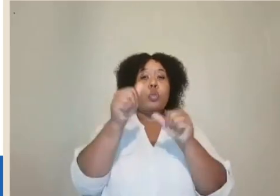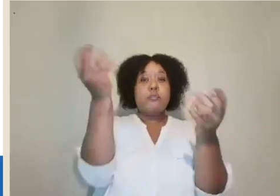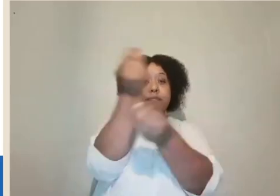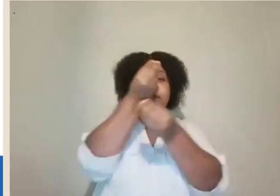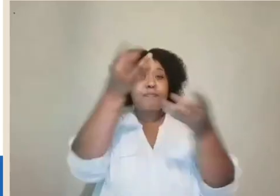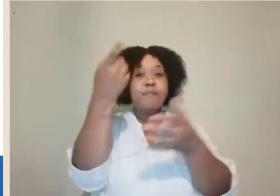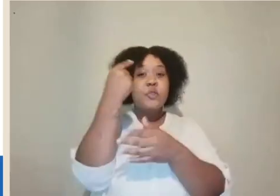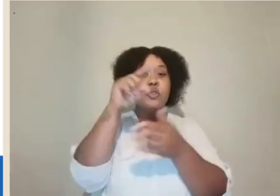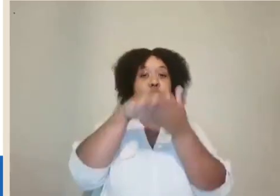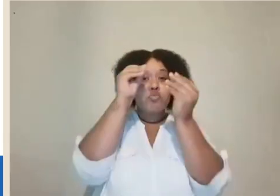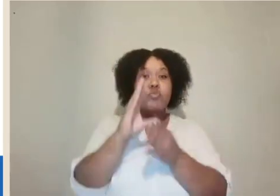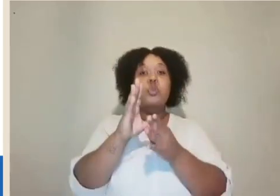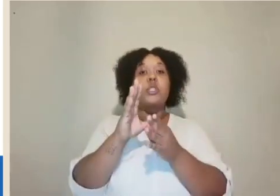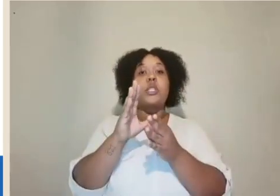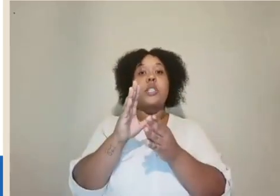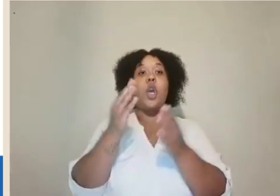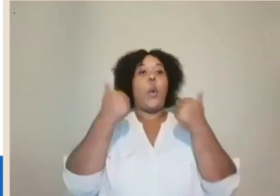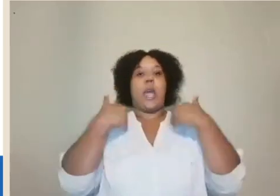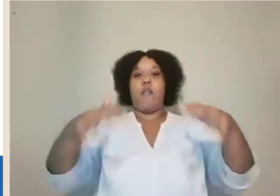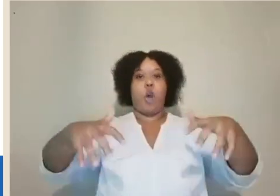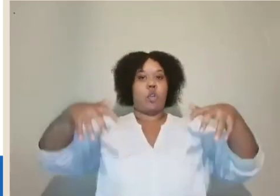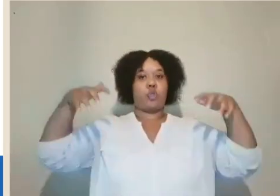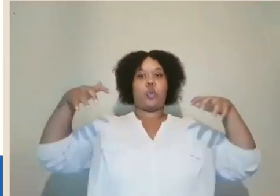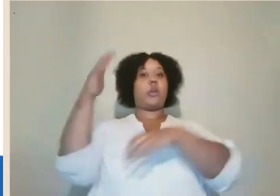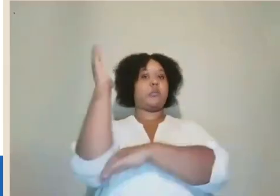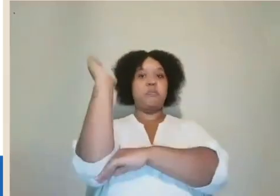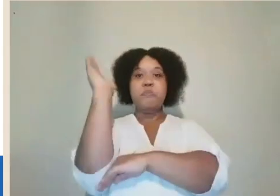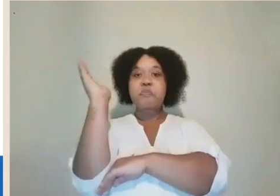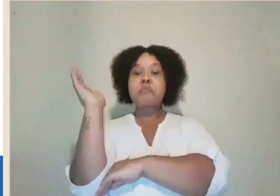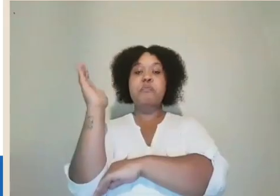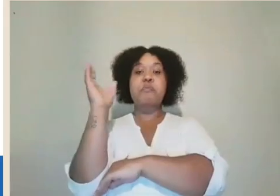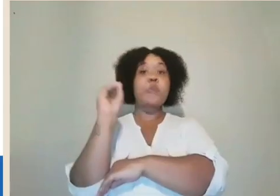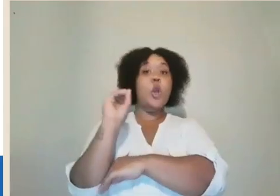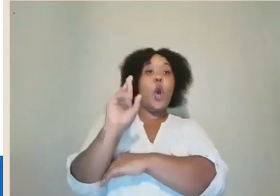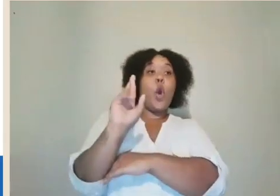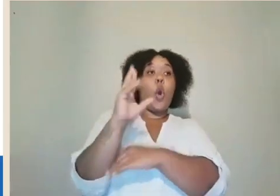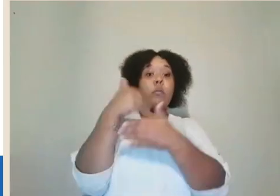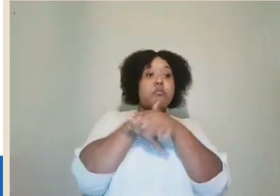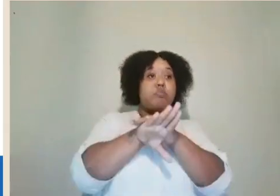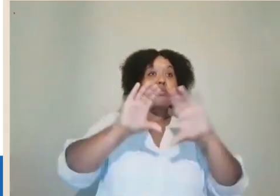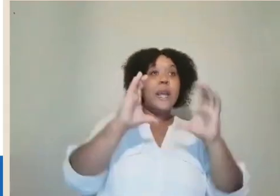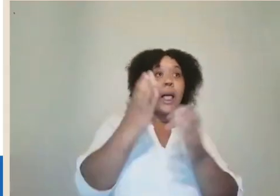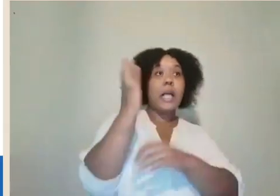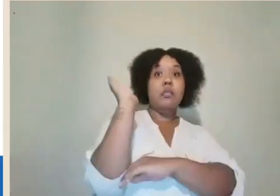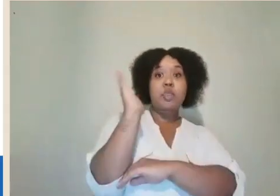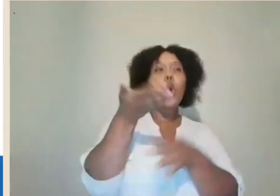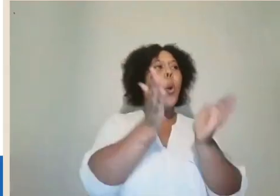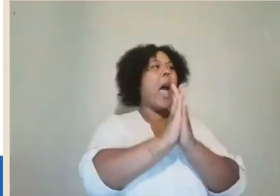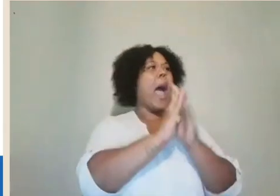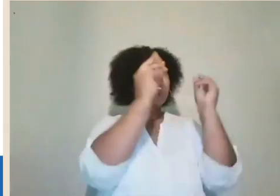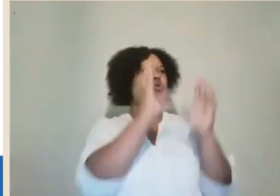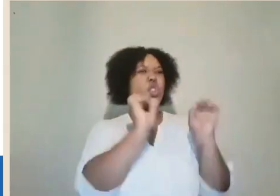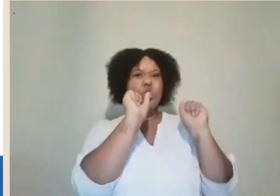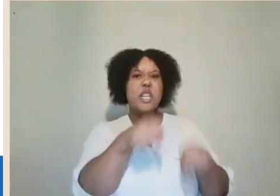we do it during auditorium presentations. We do it during the classes. So we ask the teacher if we can talk in their class